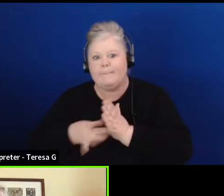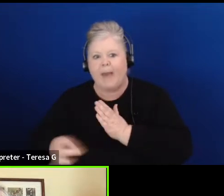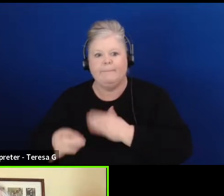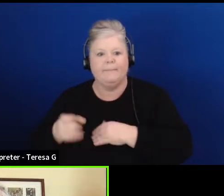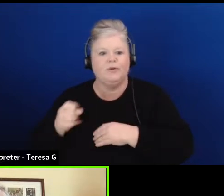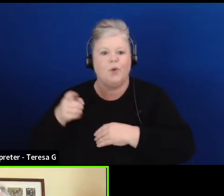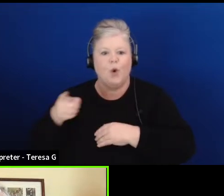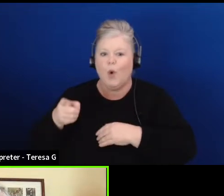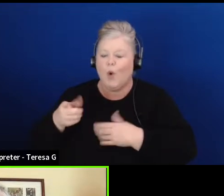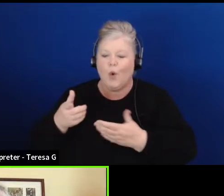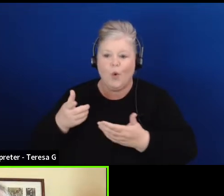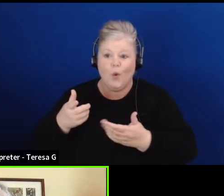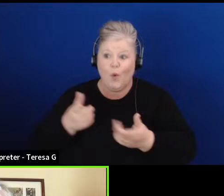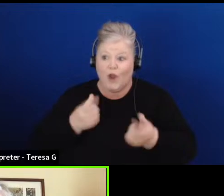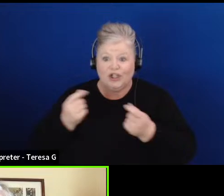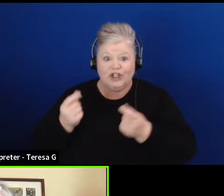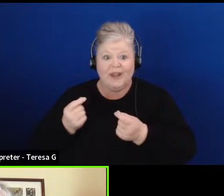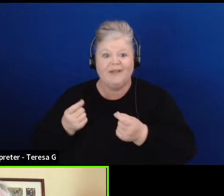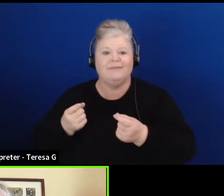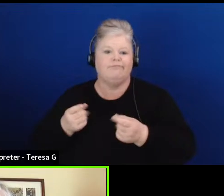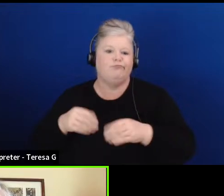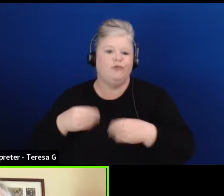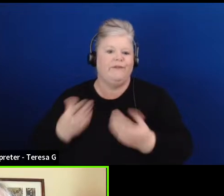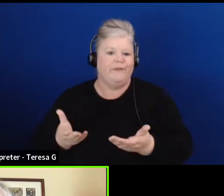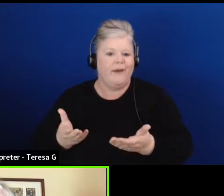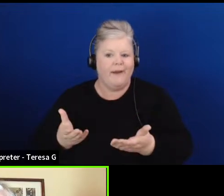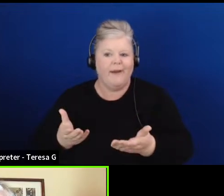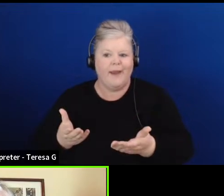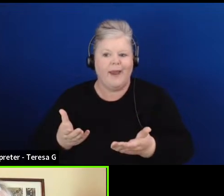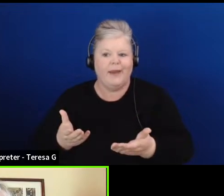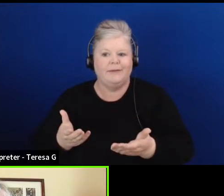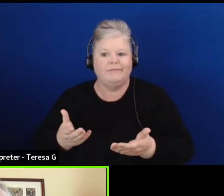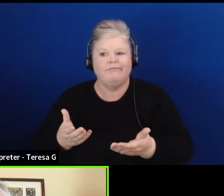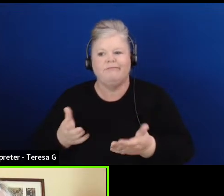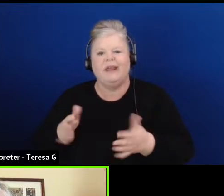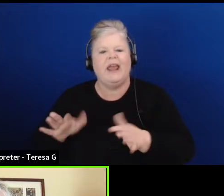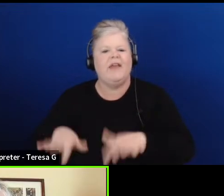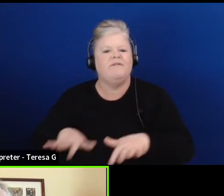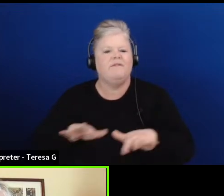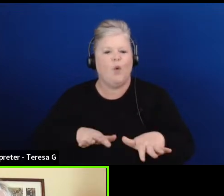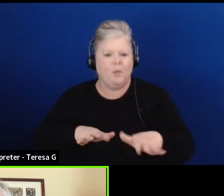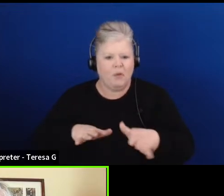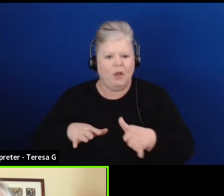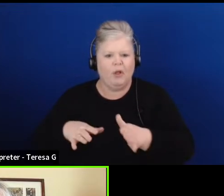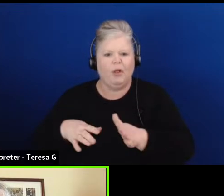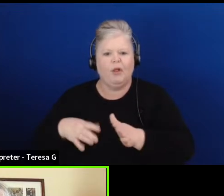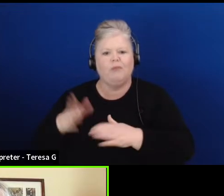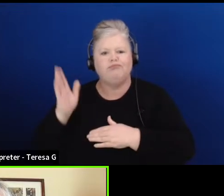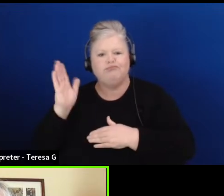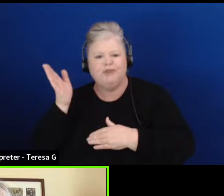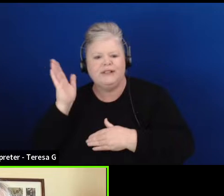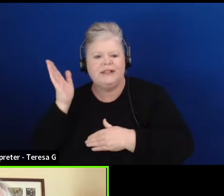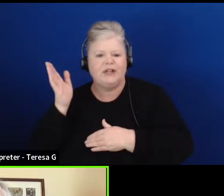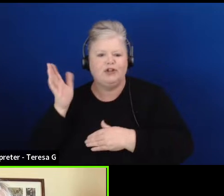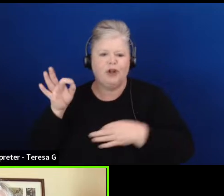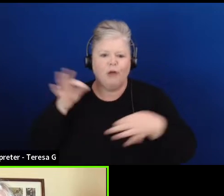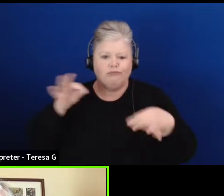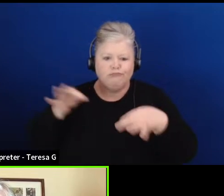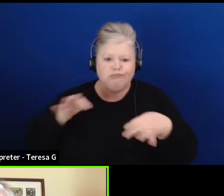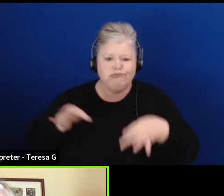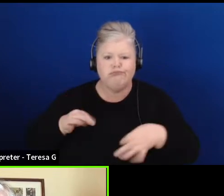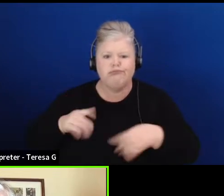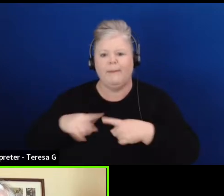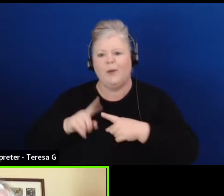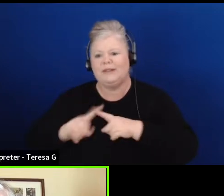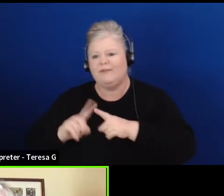And she is providing informal presentations and getting this